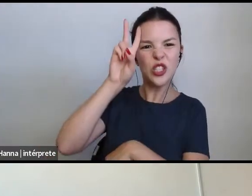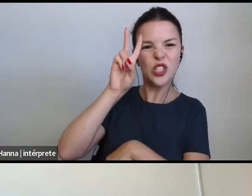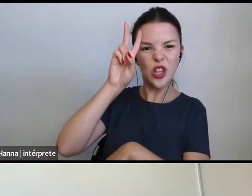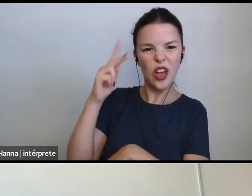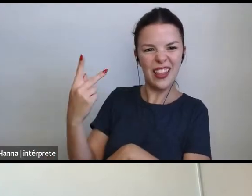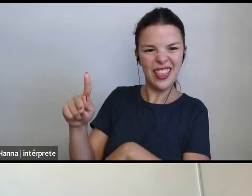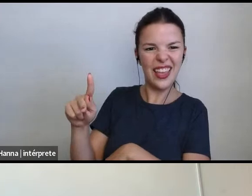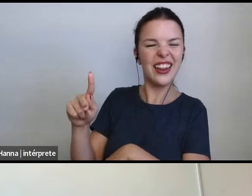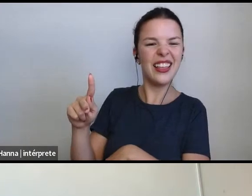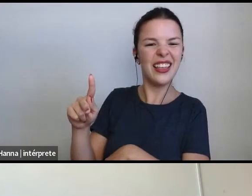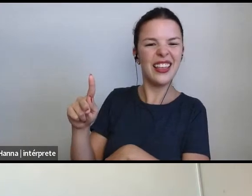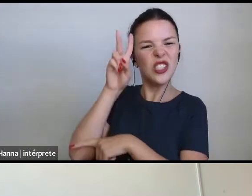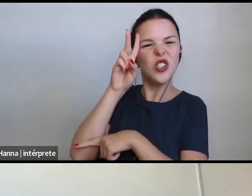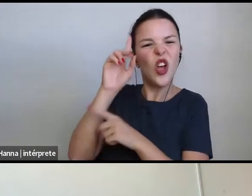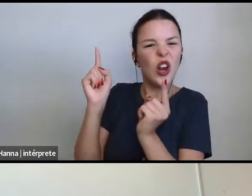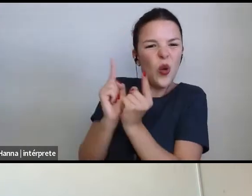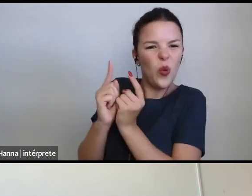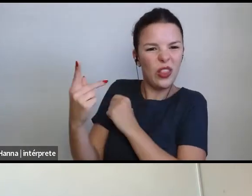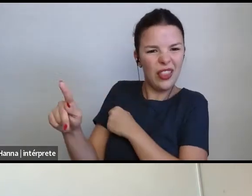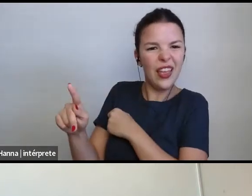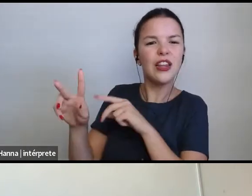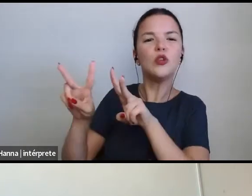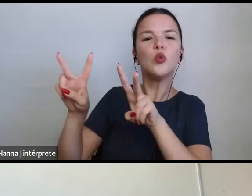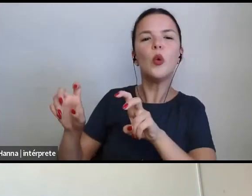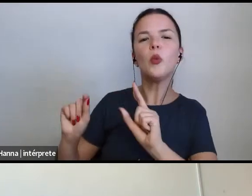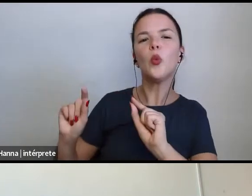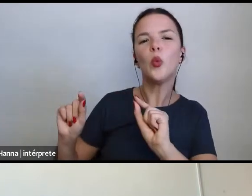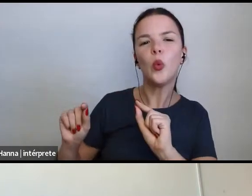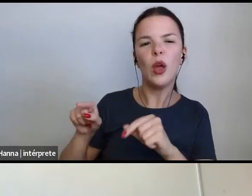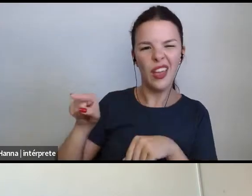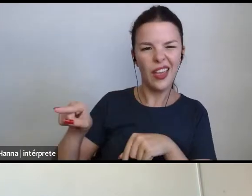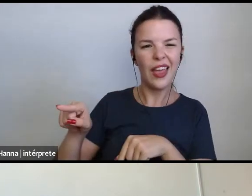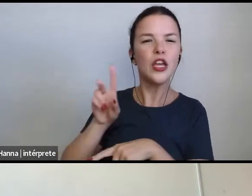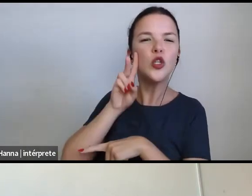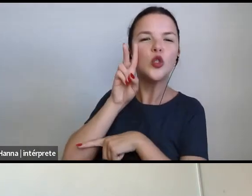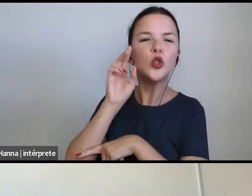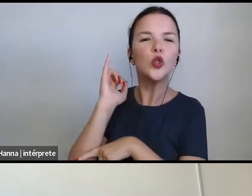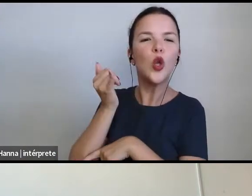short story about the king